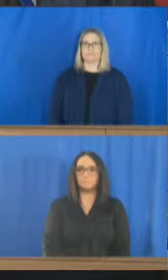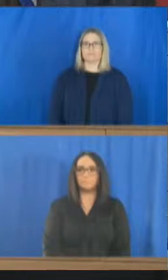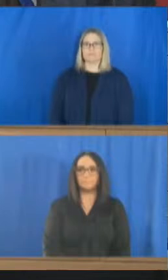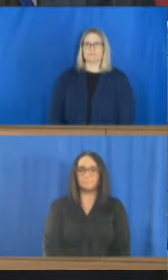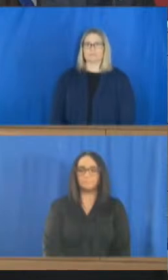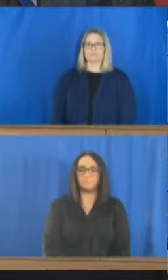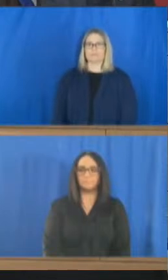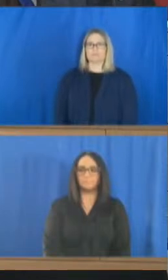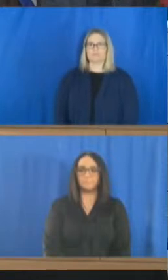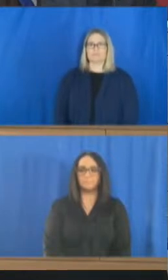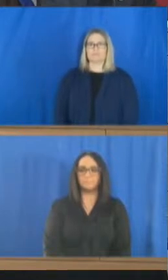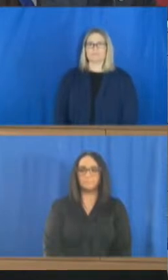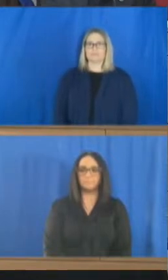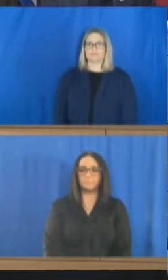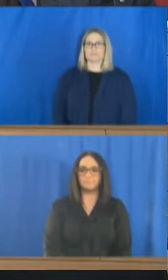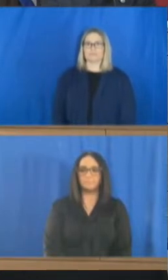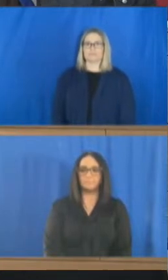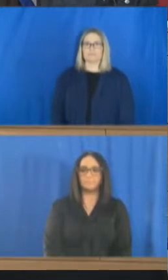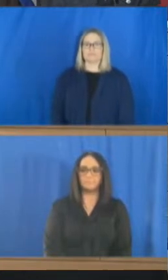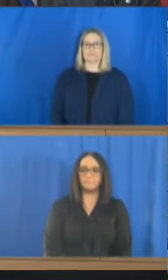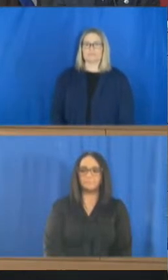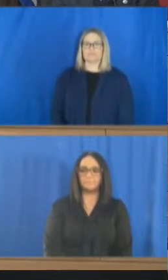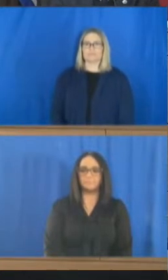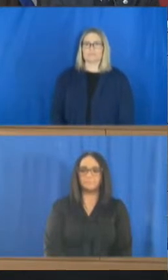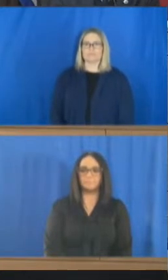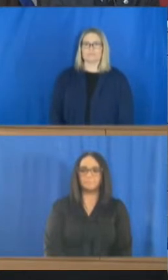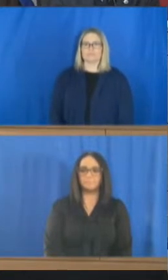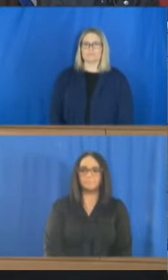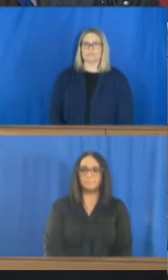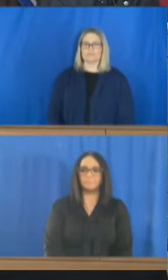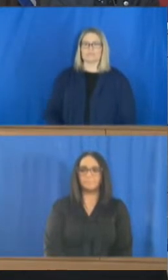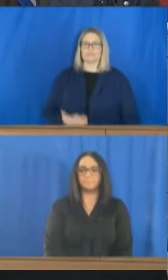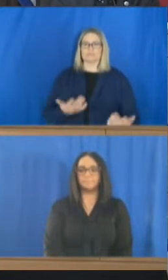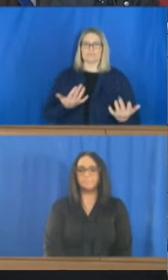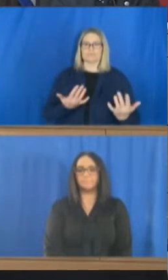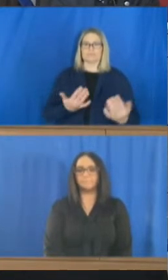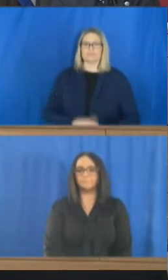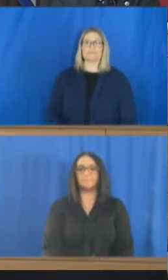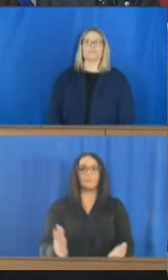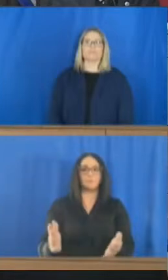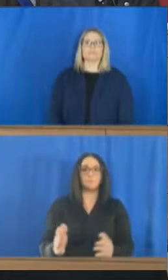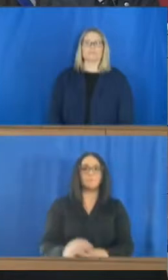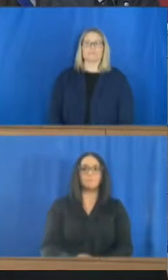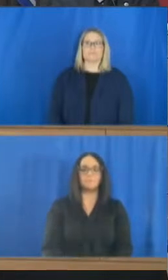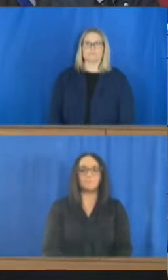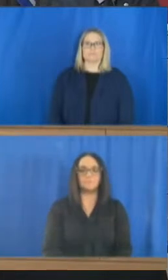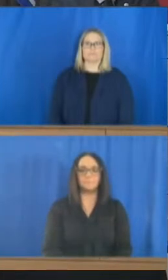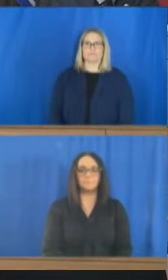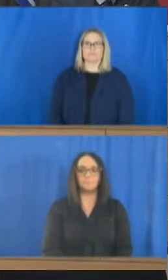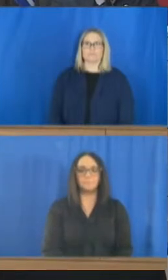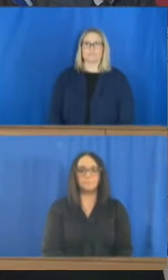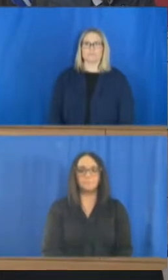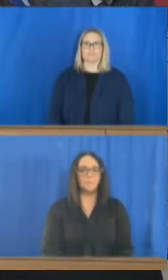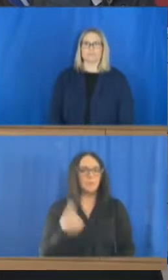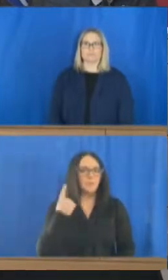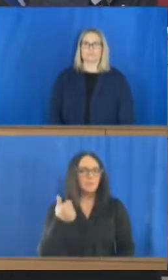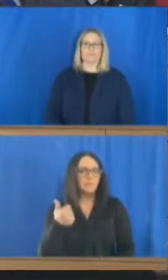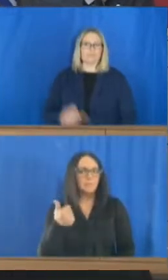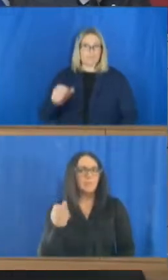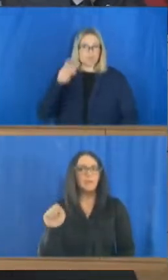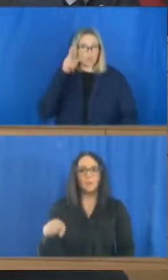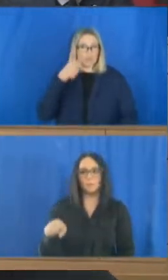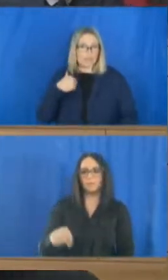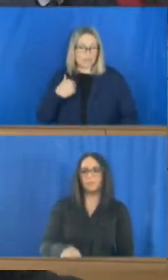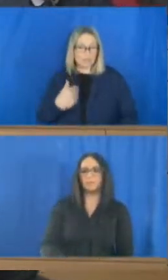I have a question for the Premier. This afternoon, the New Brunswick Police Association sent a letter to Public